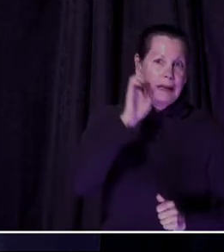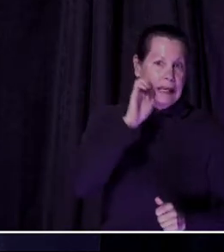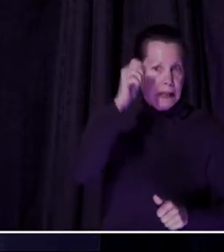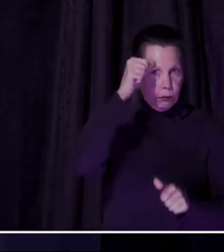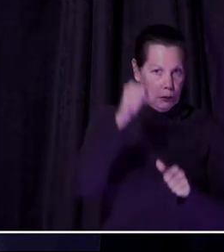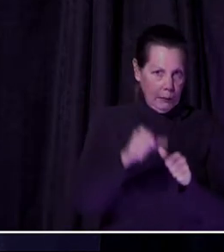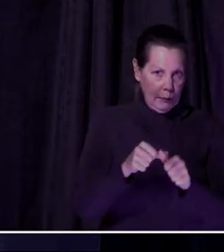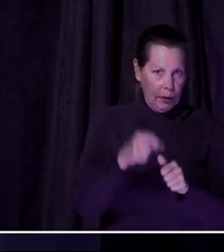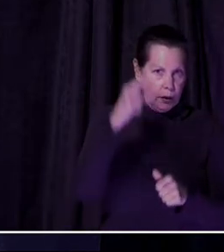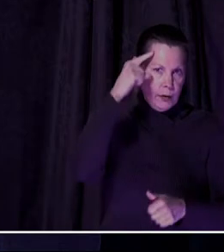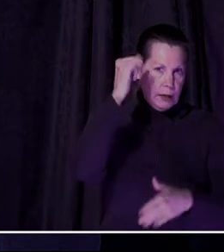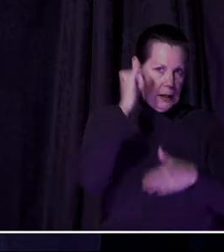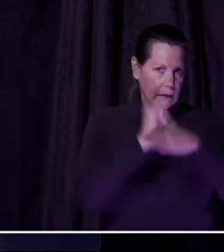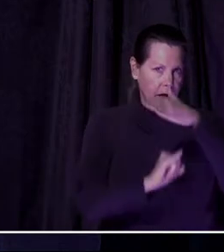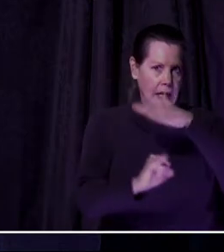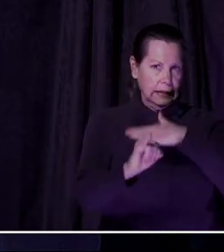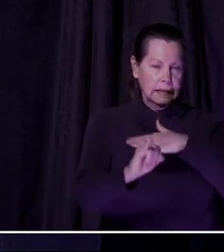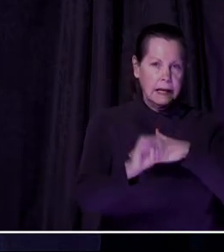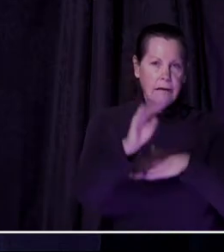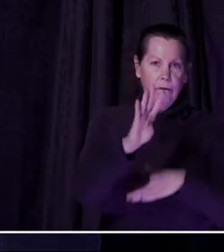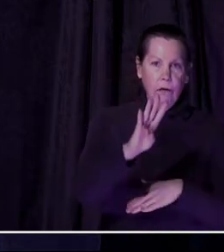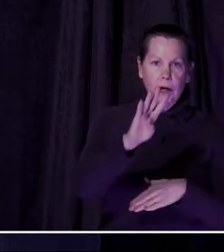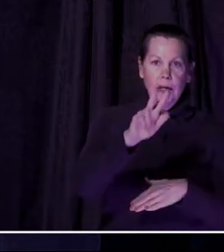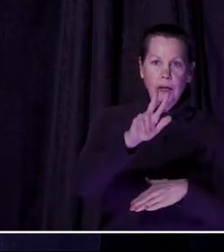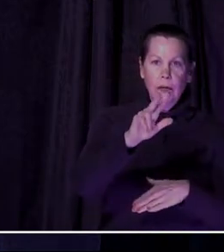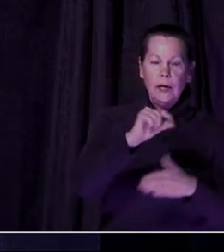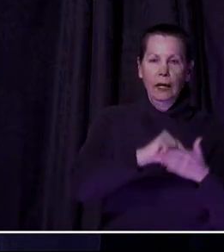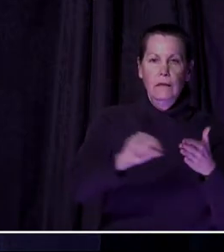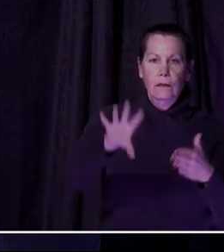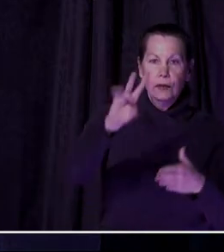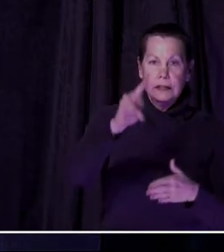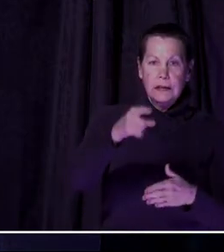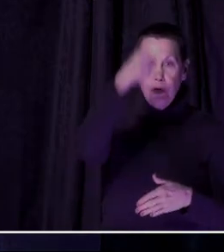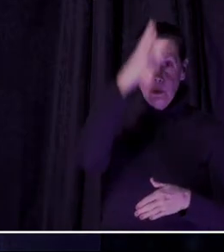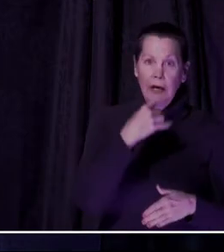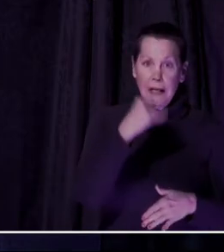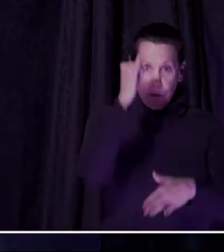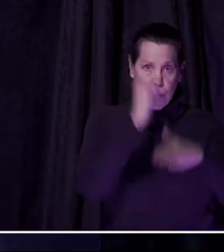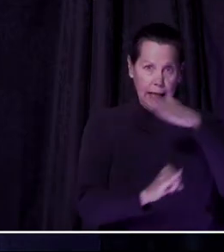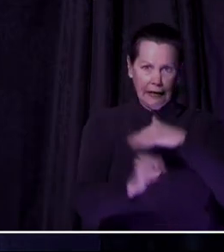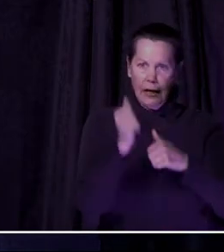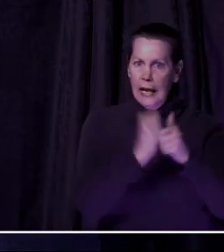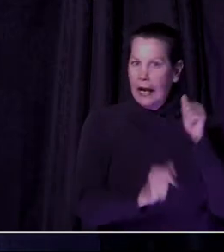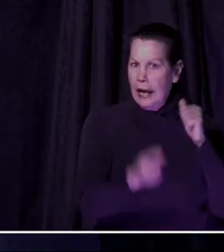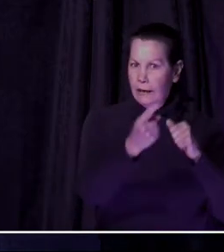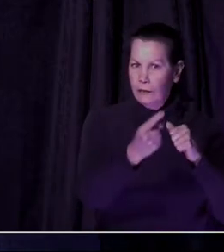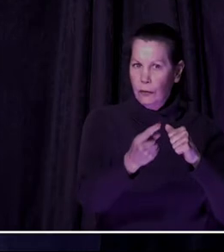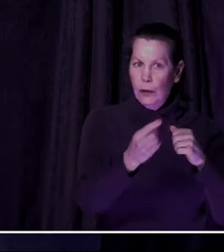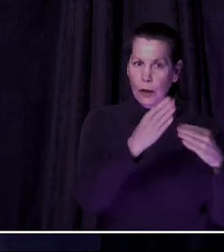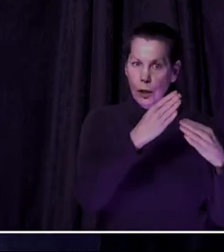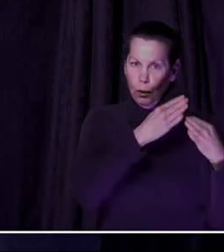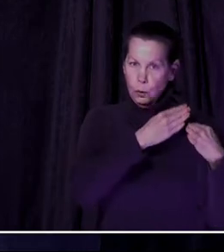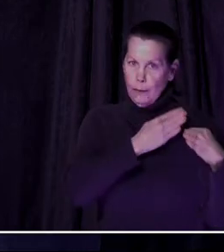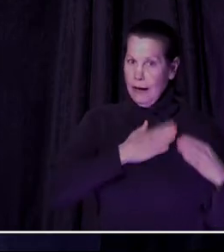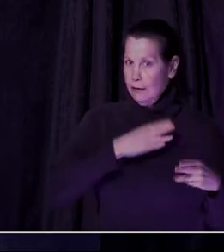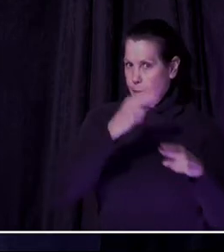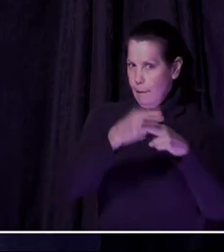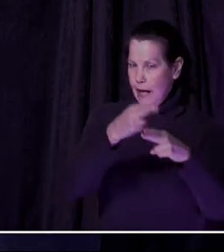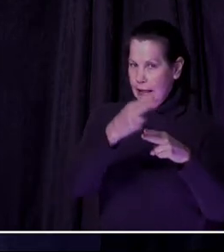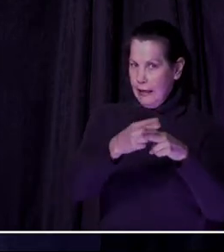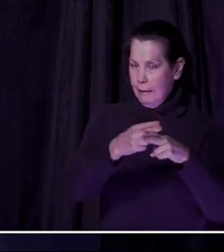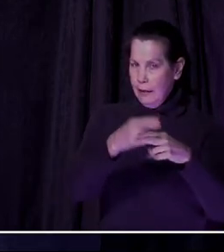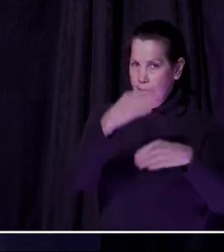of Isaiah 43, verse 7, where God told Isaiah, listen, everyone who bears my name and